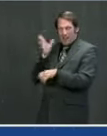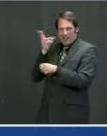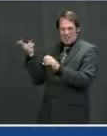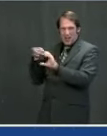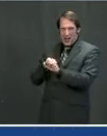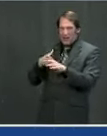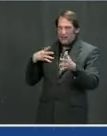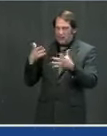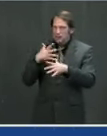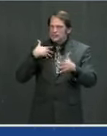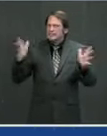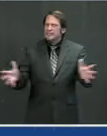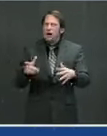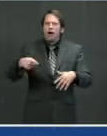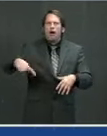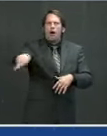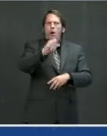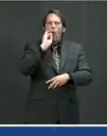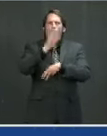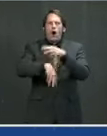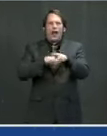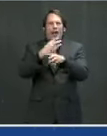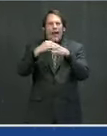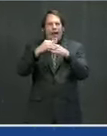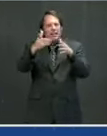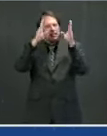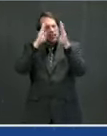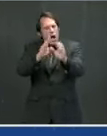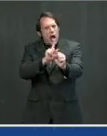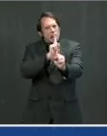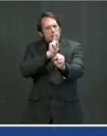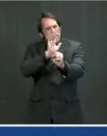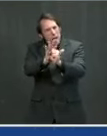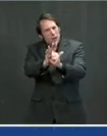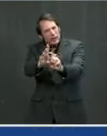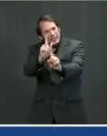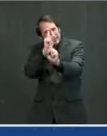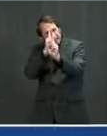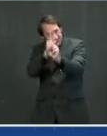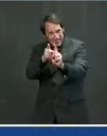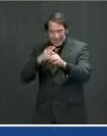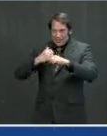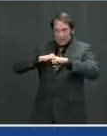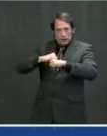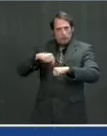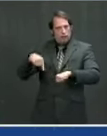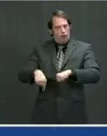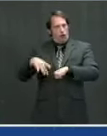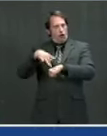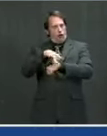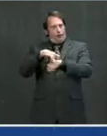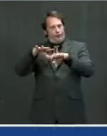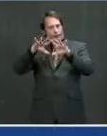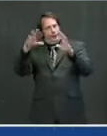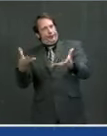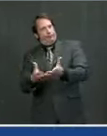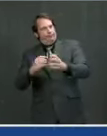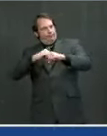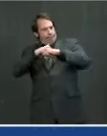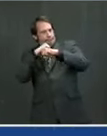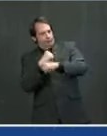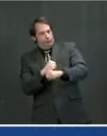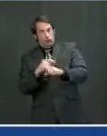climate commitments in the lead-up to Glasgow Summit later this year. Japan and the United States are both